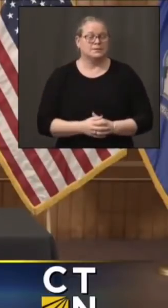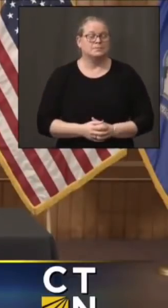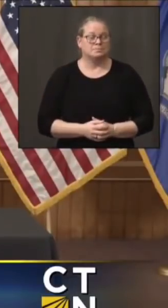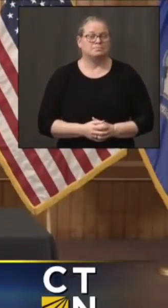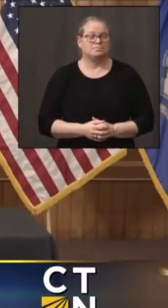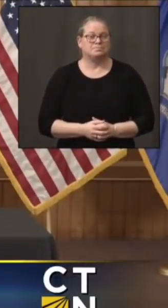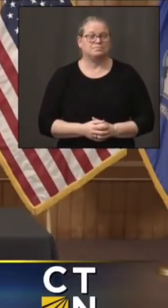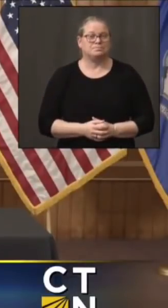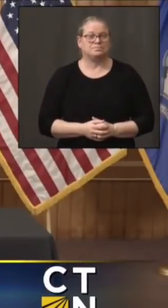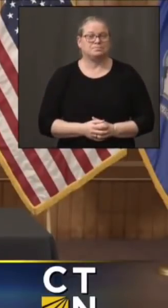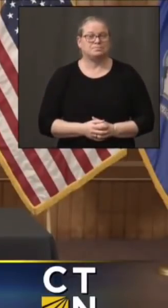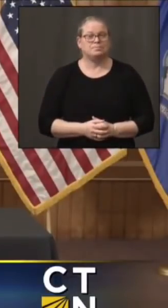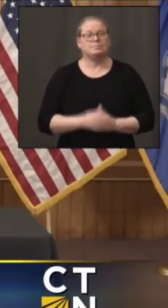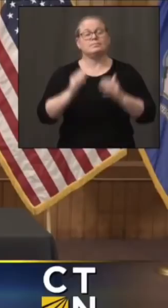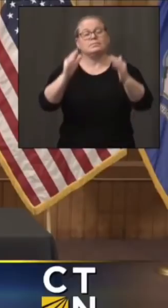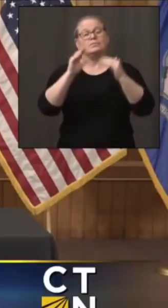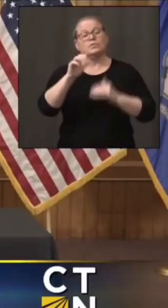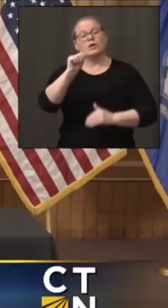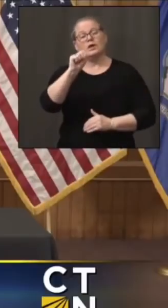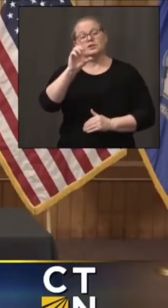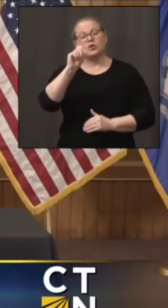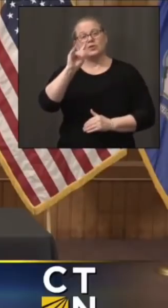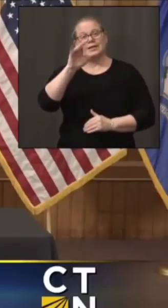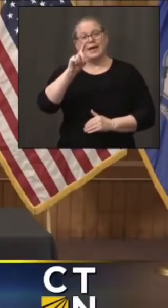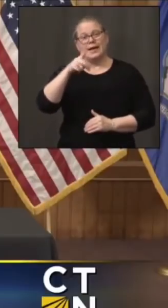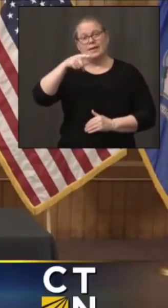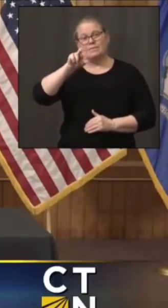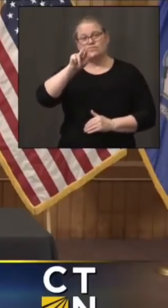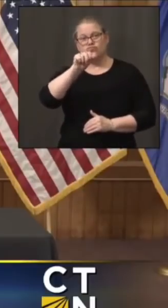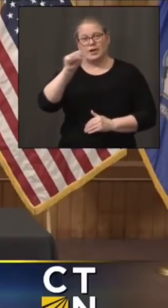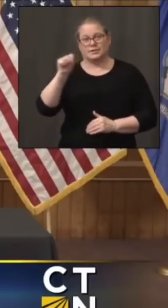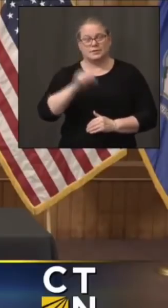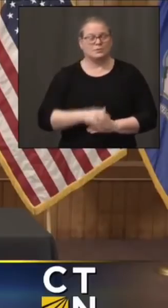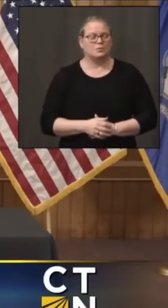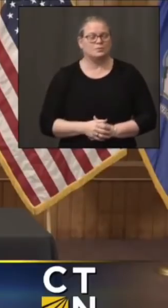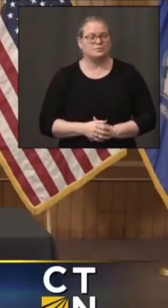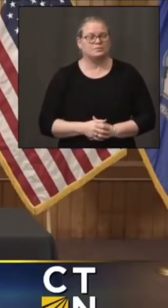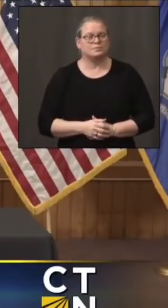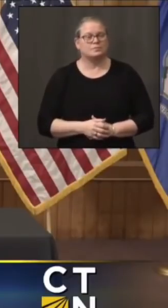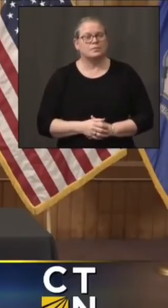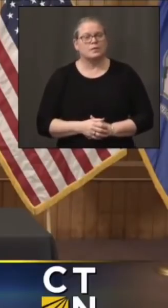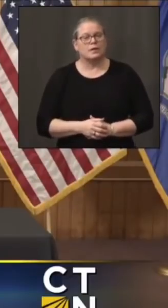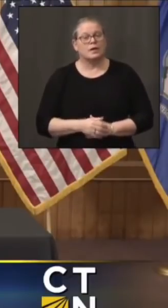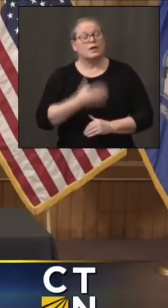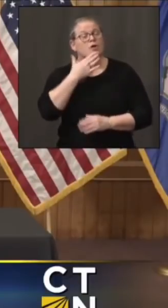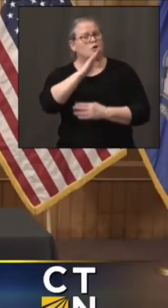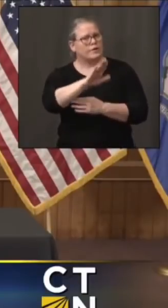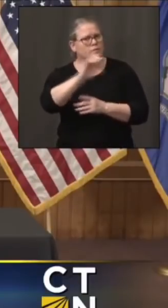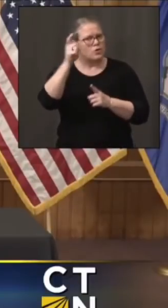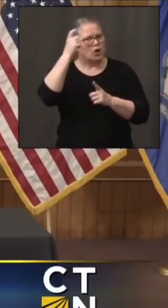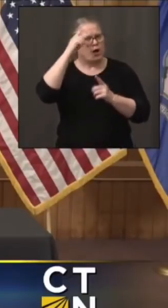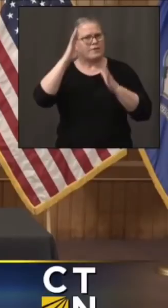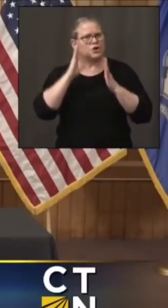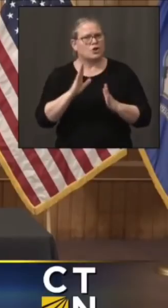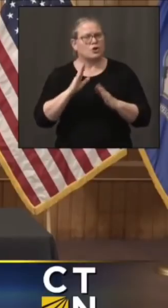The Associated Press. Thanks, Max. Good afternoon, everyone. Governor, I understand that you want to wait until the